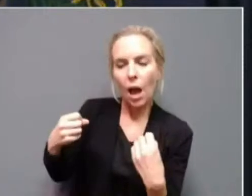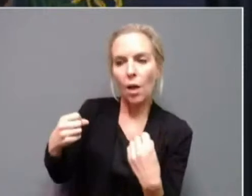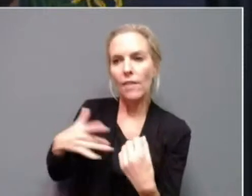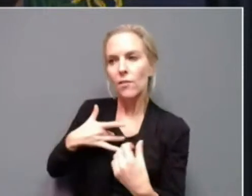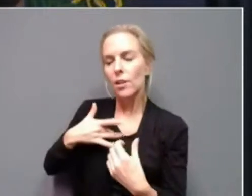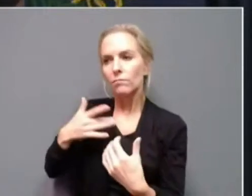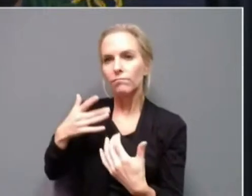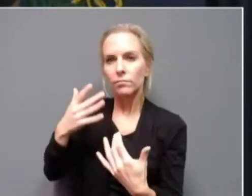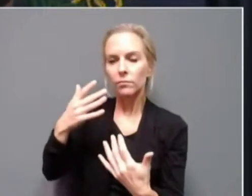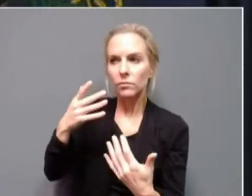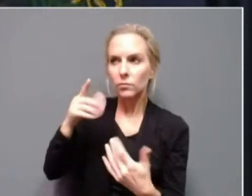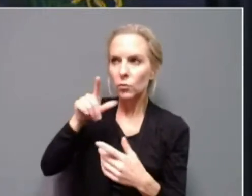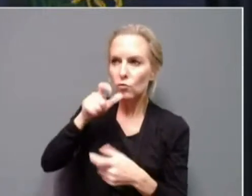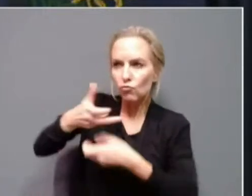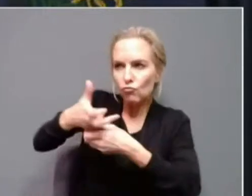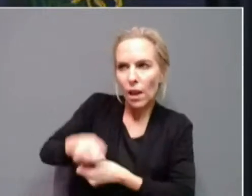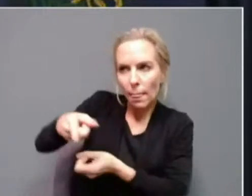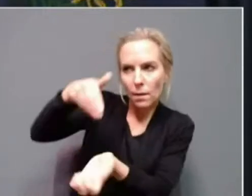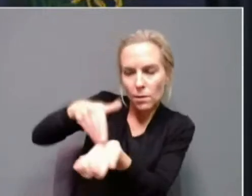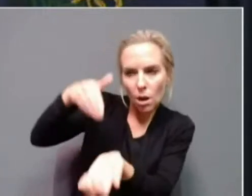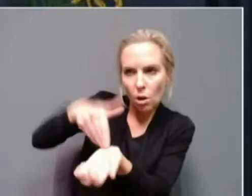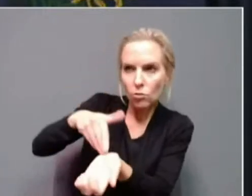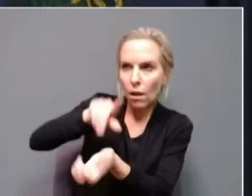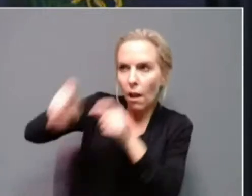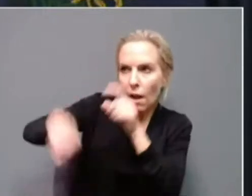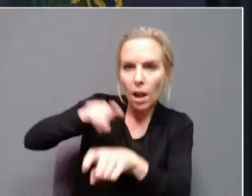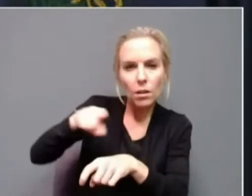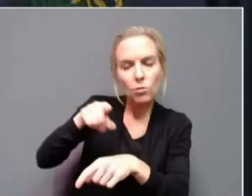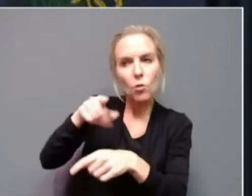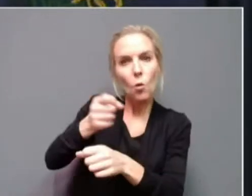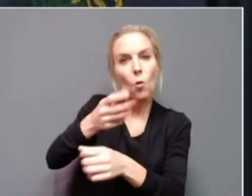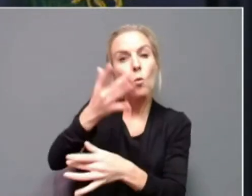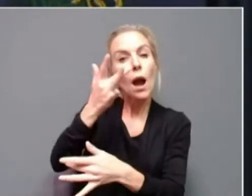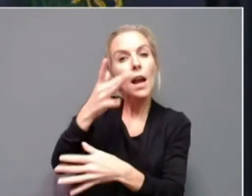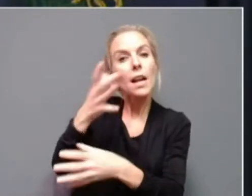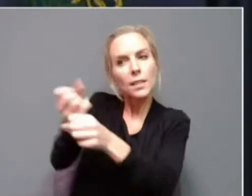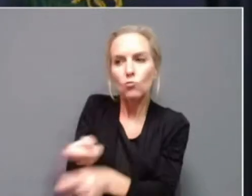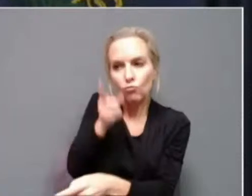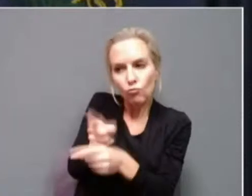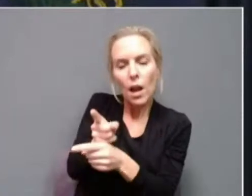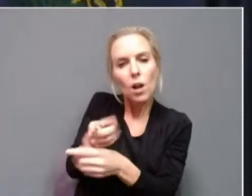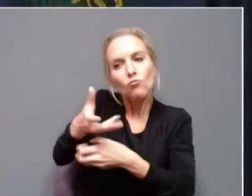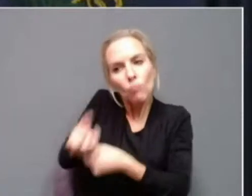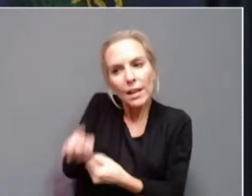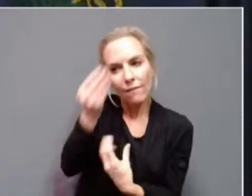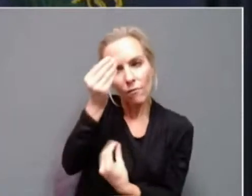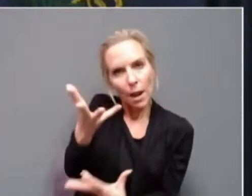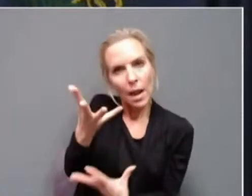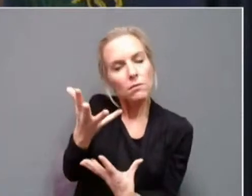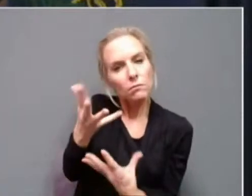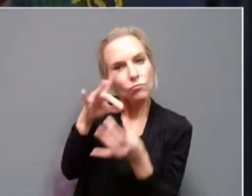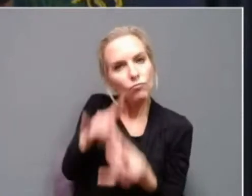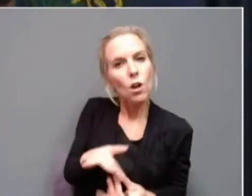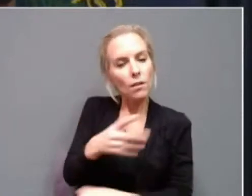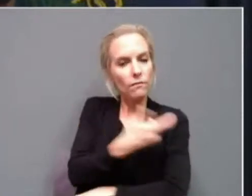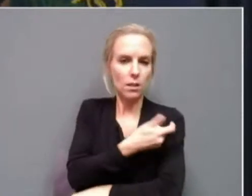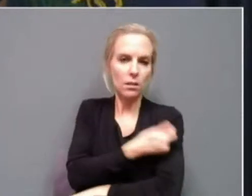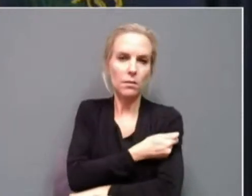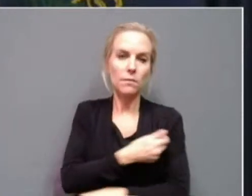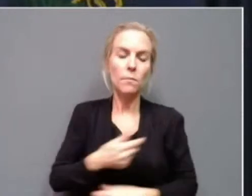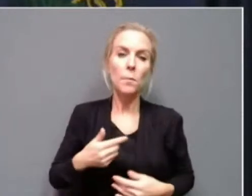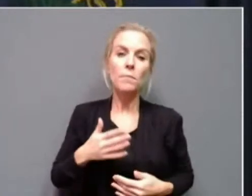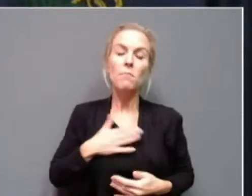one that you trust so that you can get trusted information about the vaccine. So I will end this by